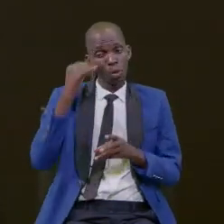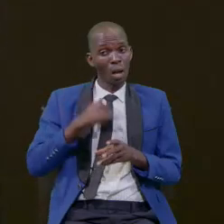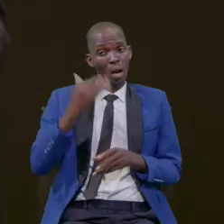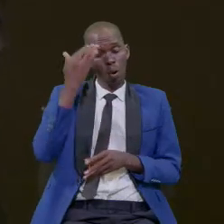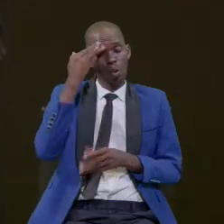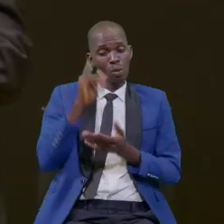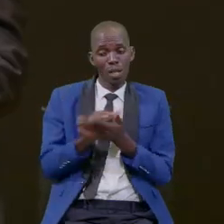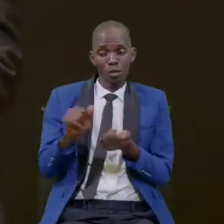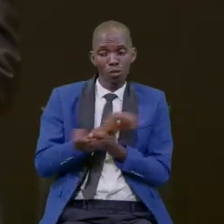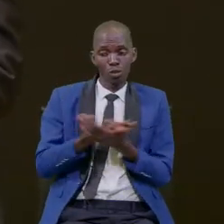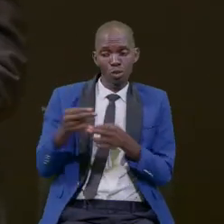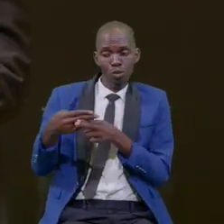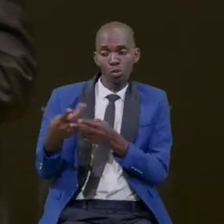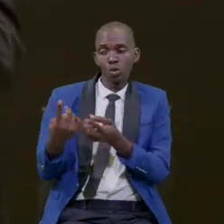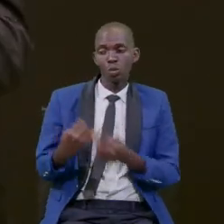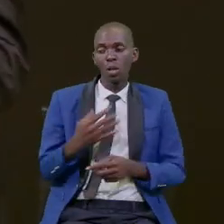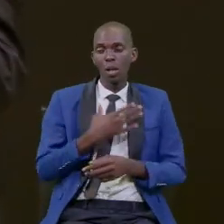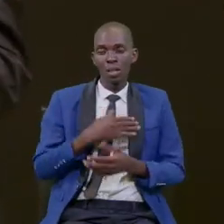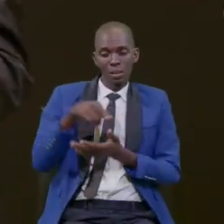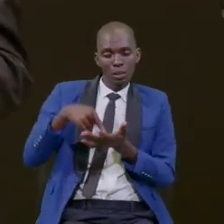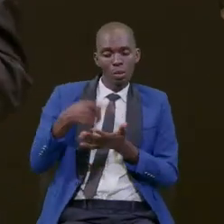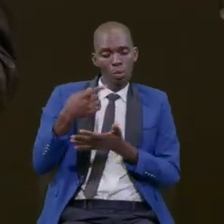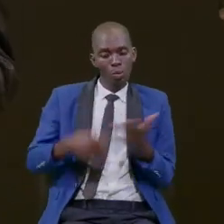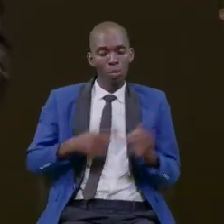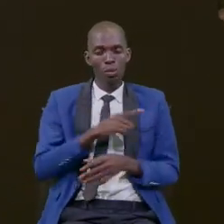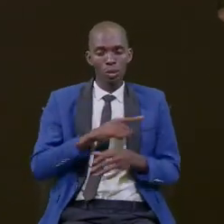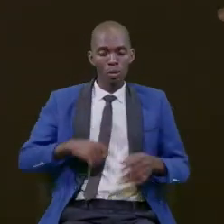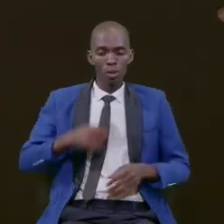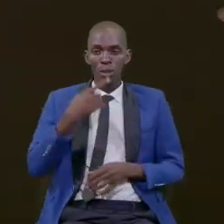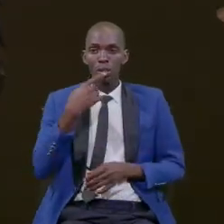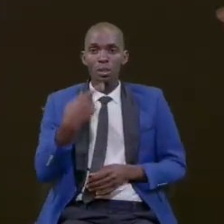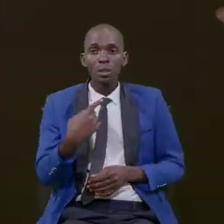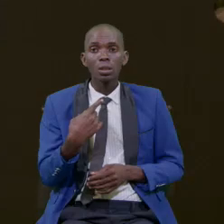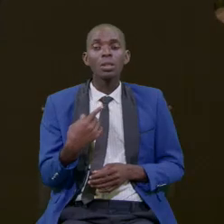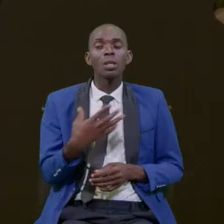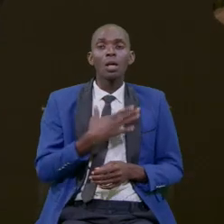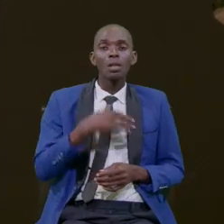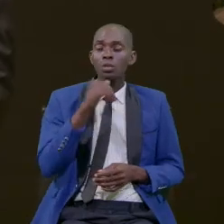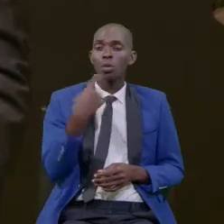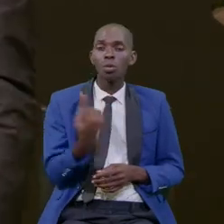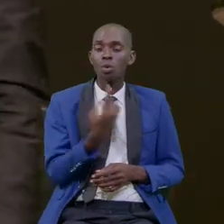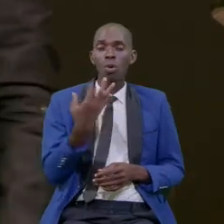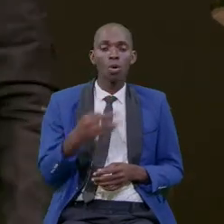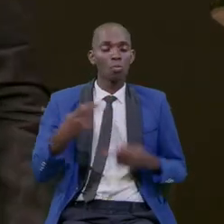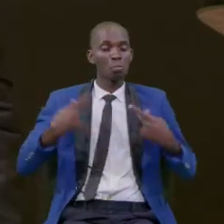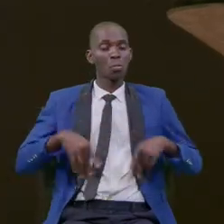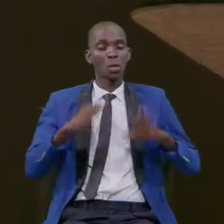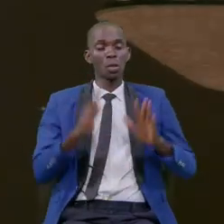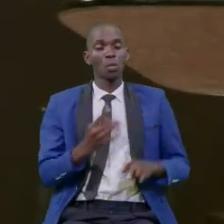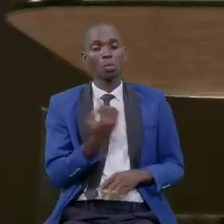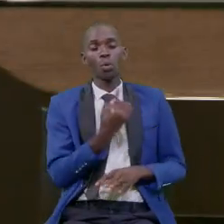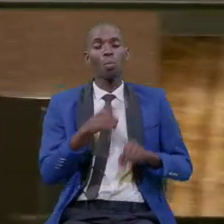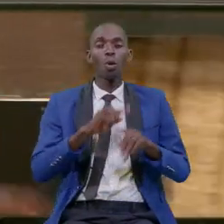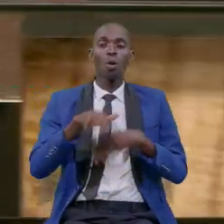And this is what the Lord has seen. The corruption not only of Rahab, of all the people of Canaan. And God said,